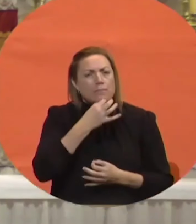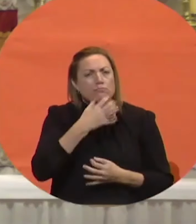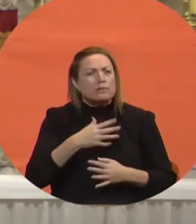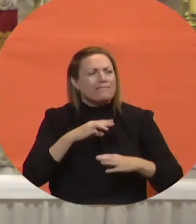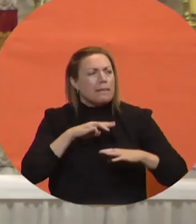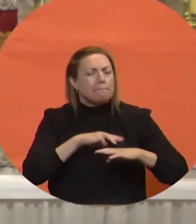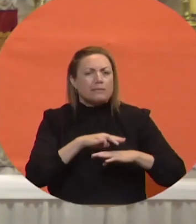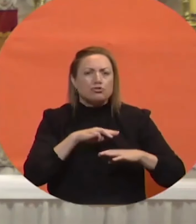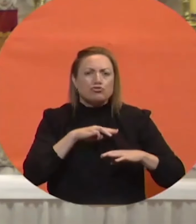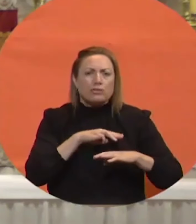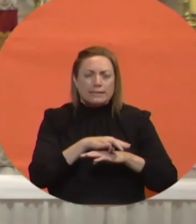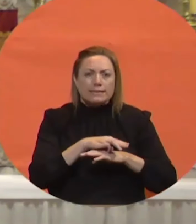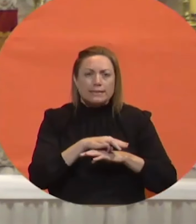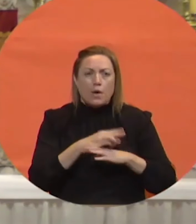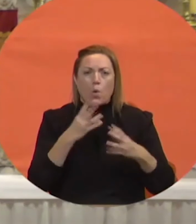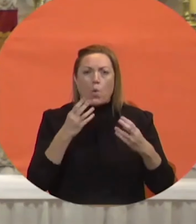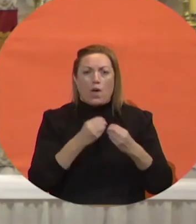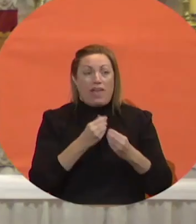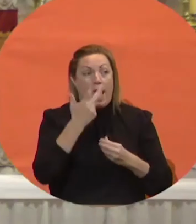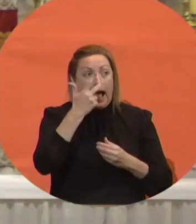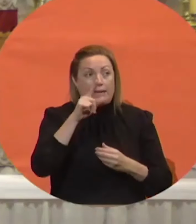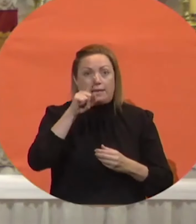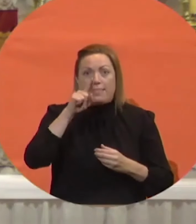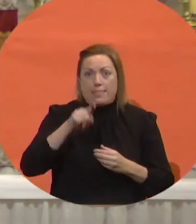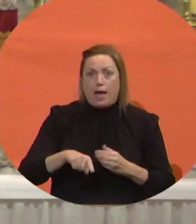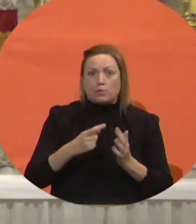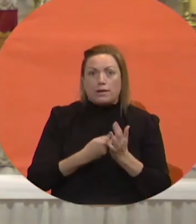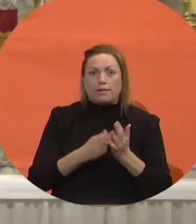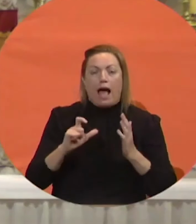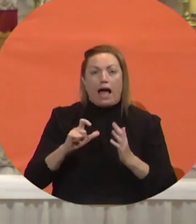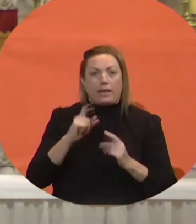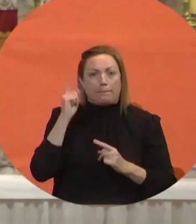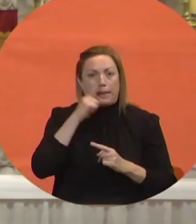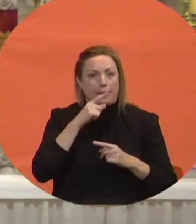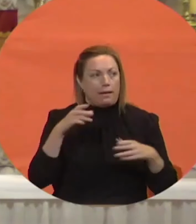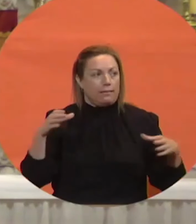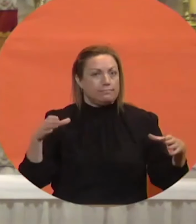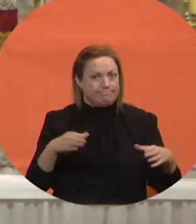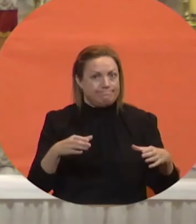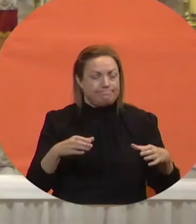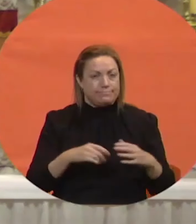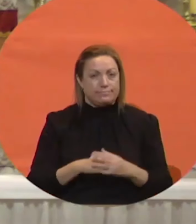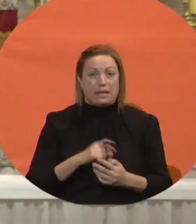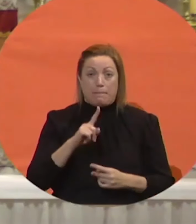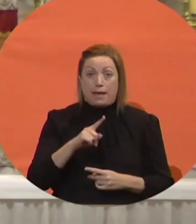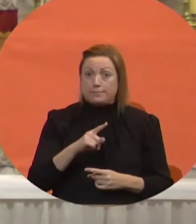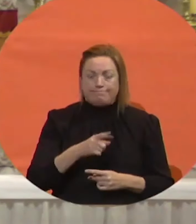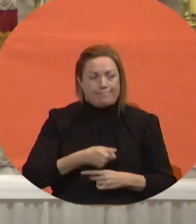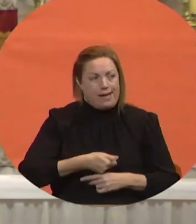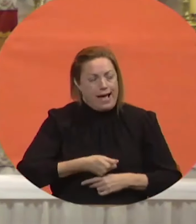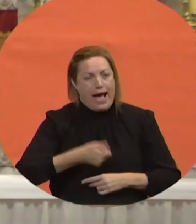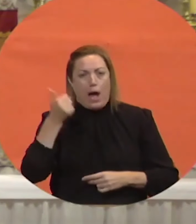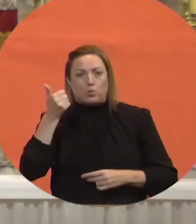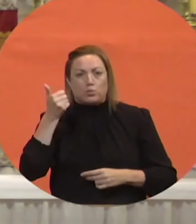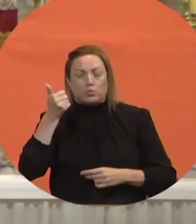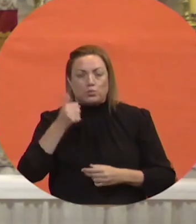now 8,000 Catholic faithful, and was quickly deported.